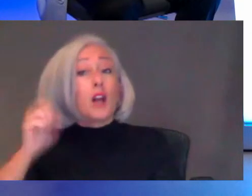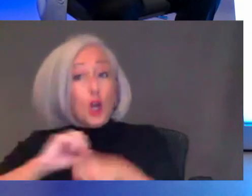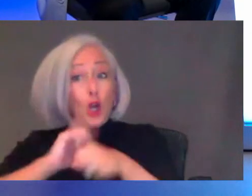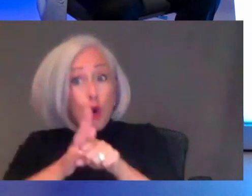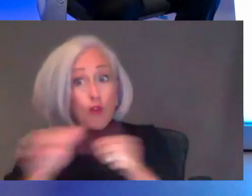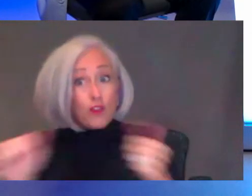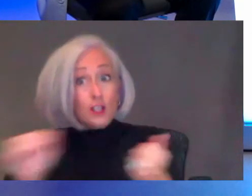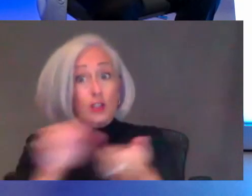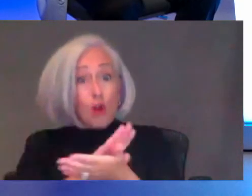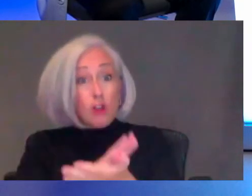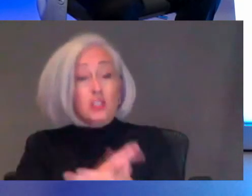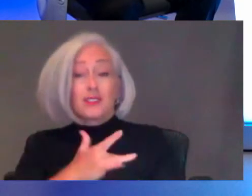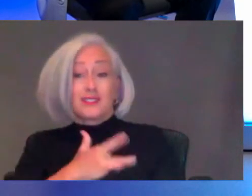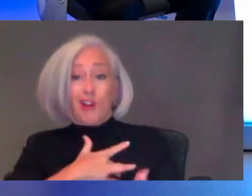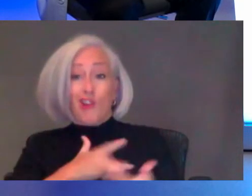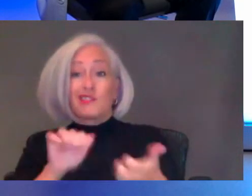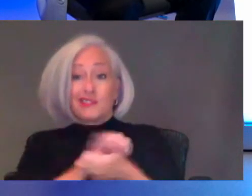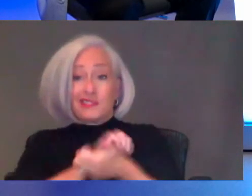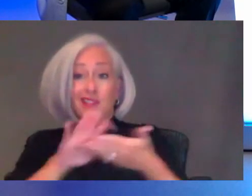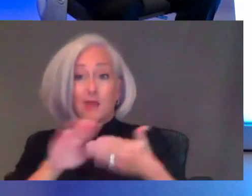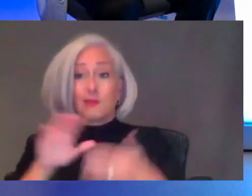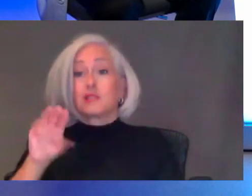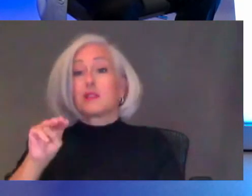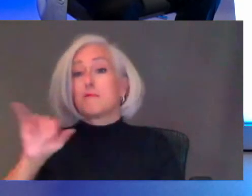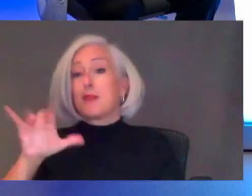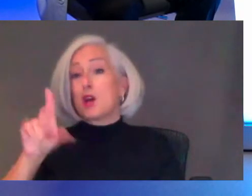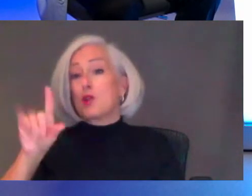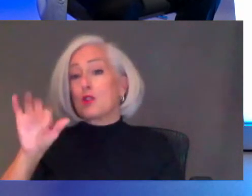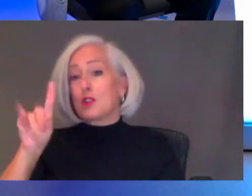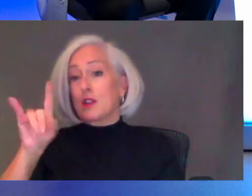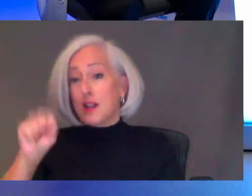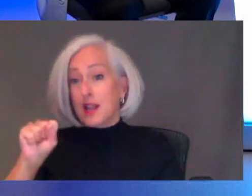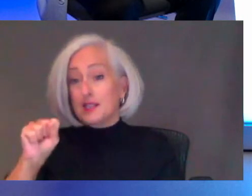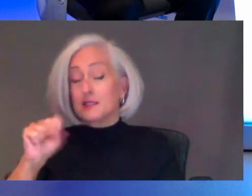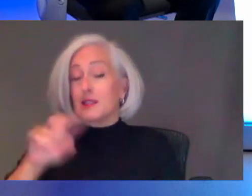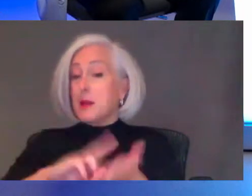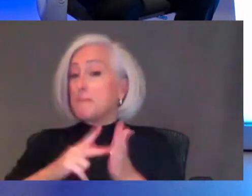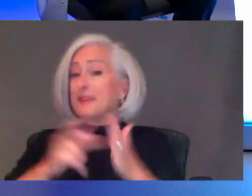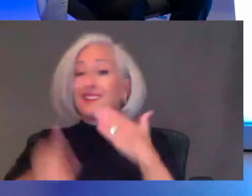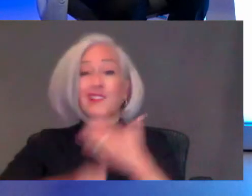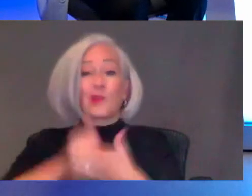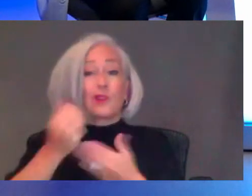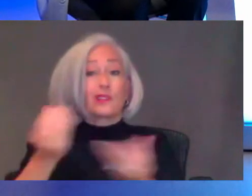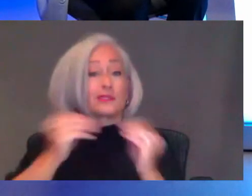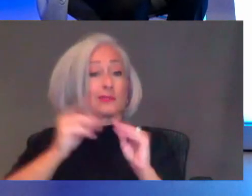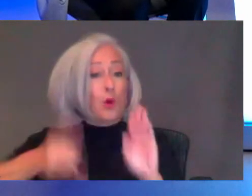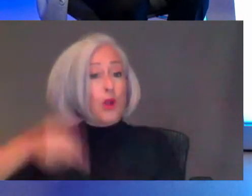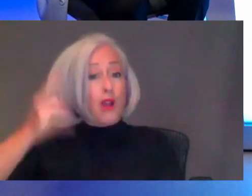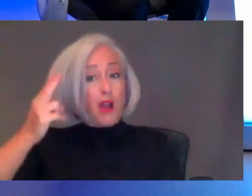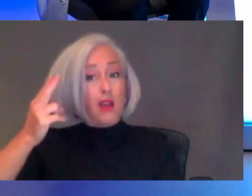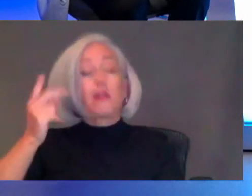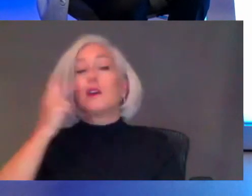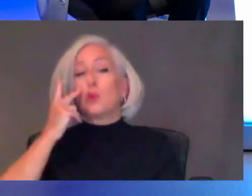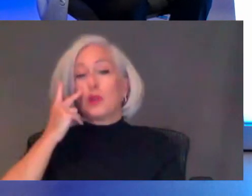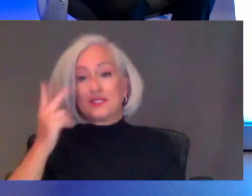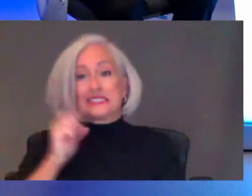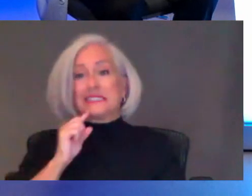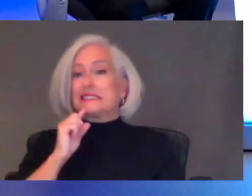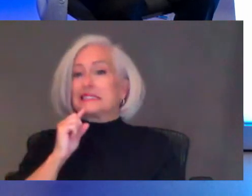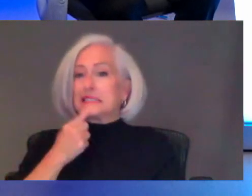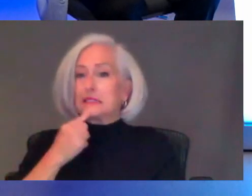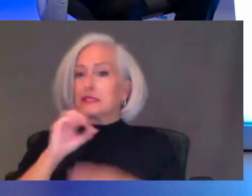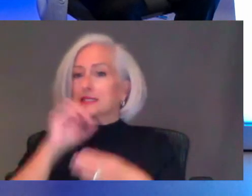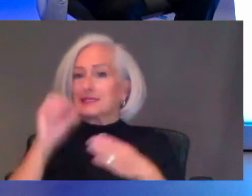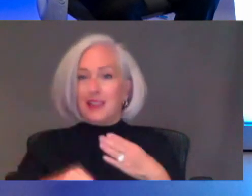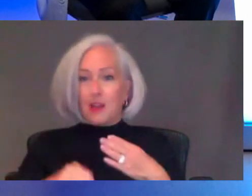adults that are at risk of myocarditis, that's extremely rare. I know how they congregate, how they go out with their friends, and